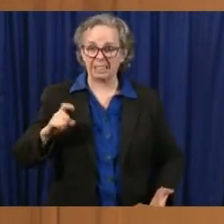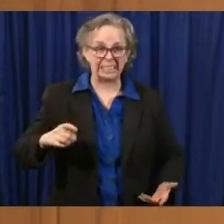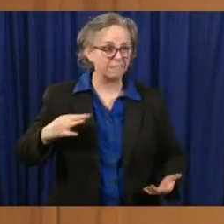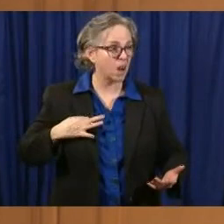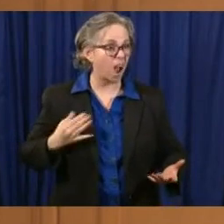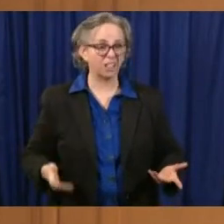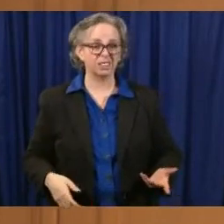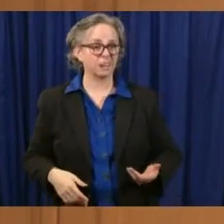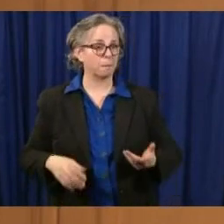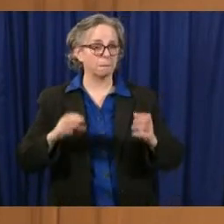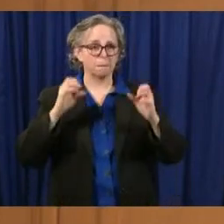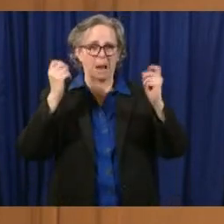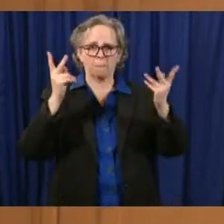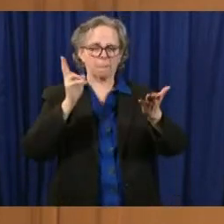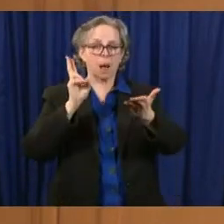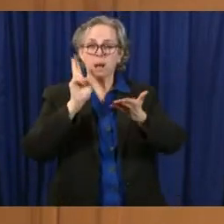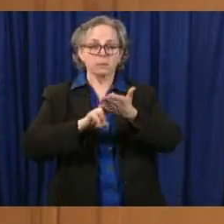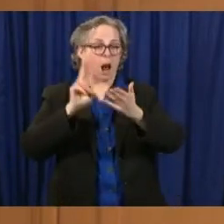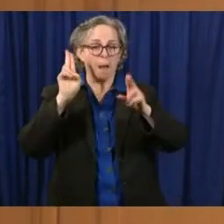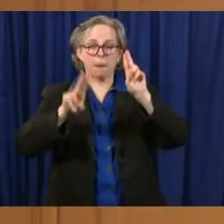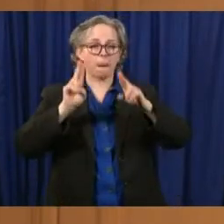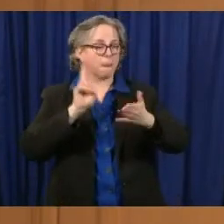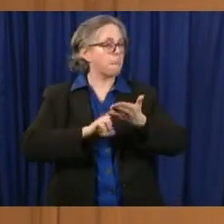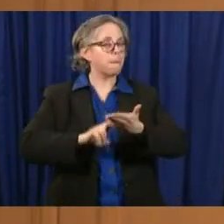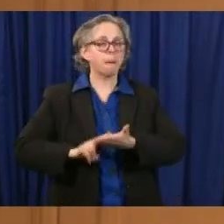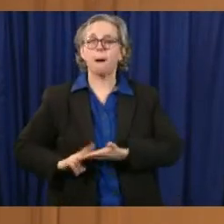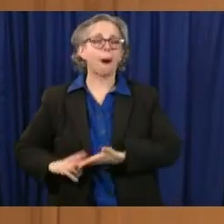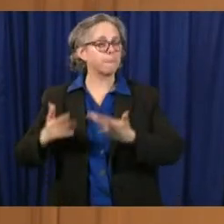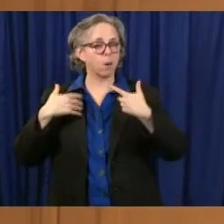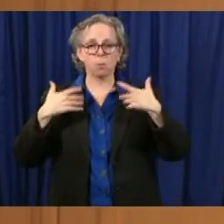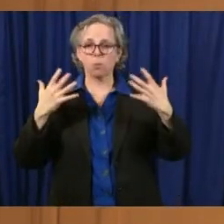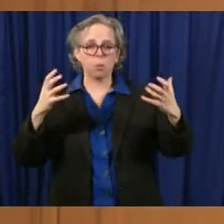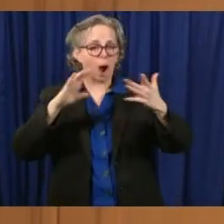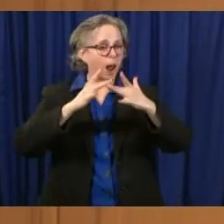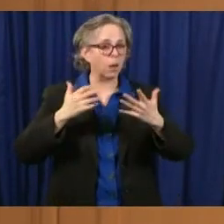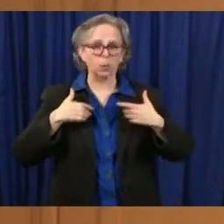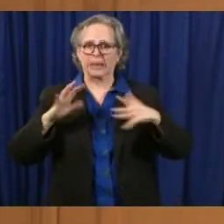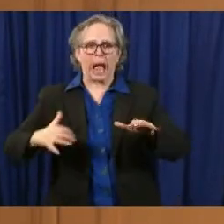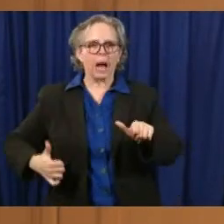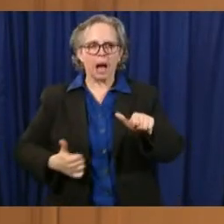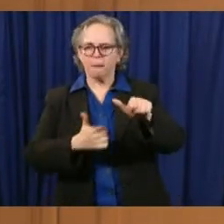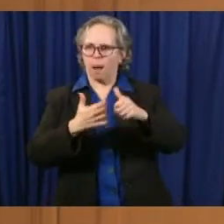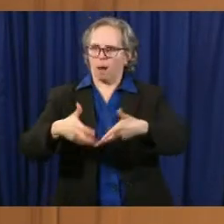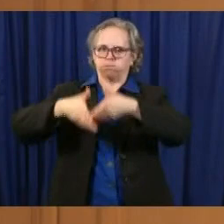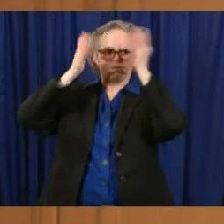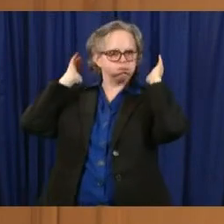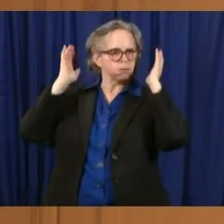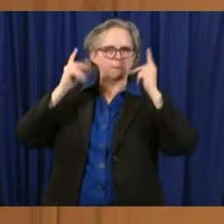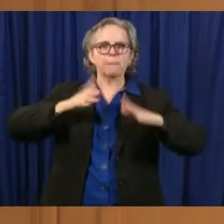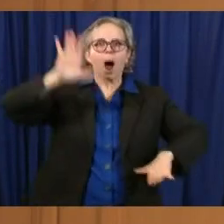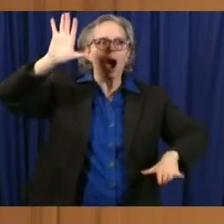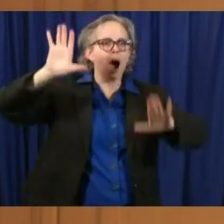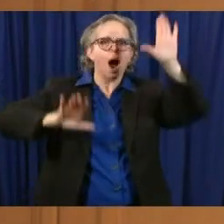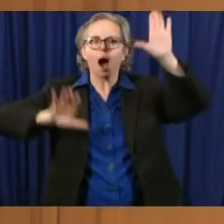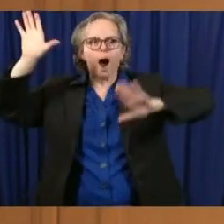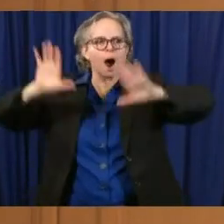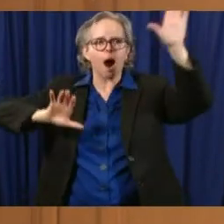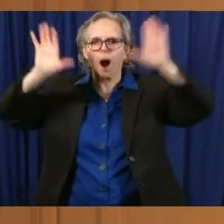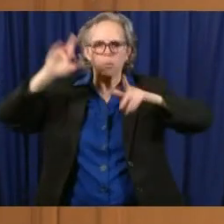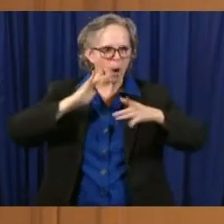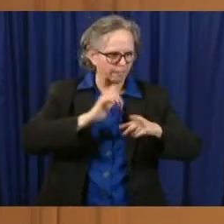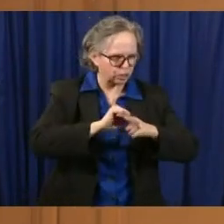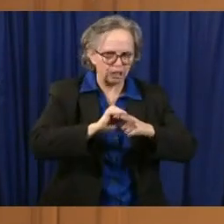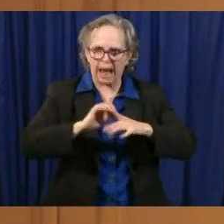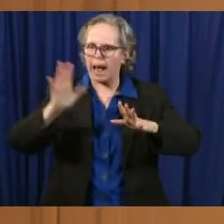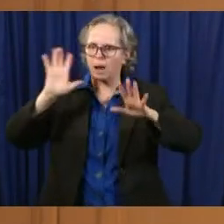had people signing up online, and we can't keep up with people volunteering to do this work and be trained. But I do think if we want to do it well